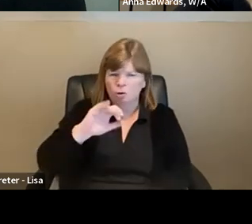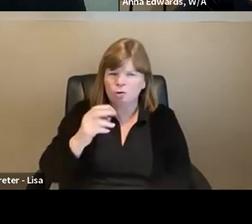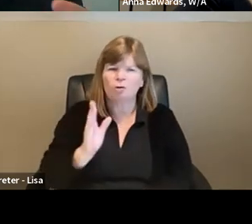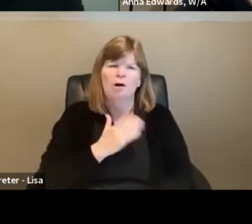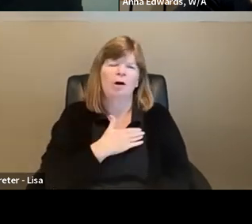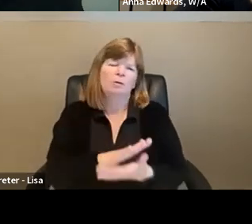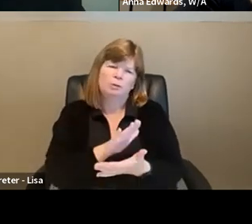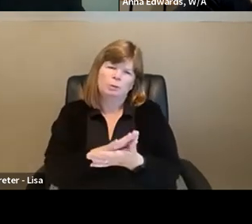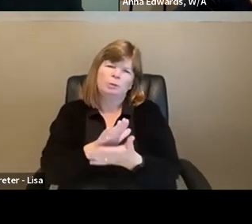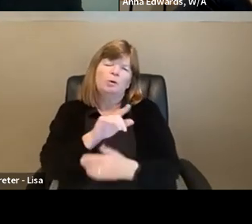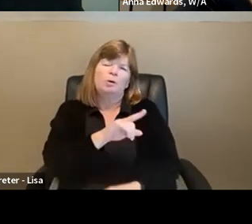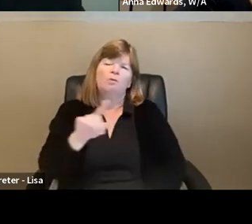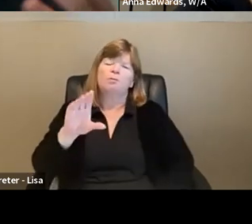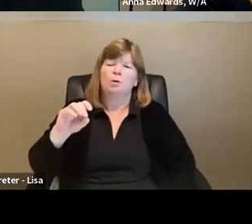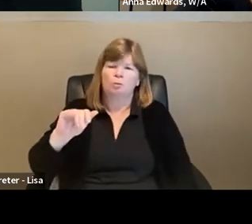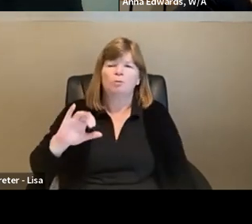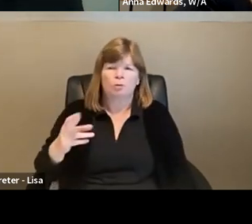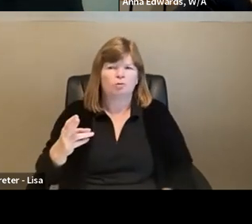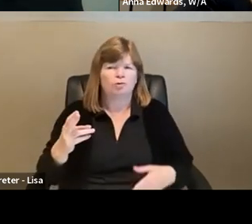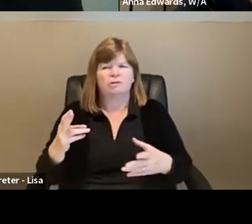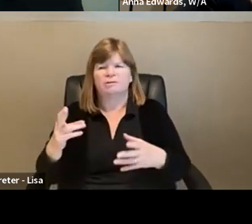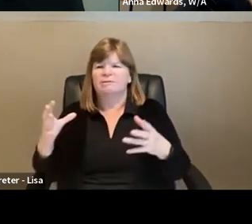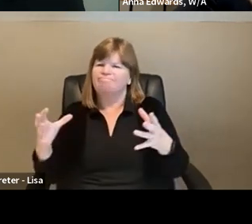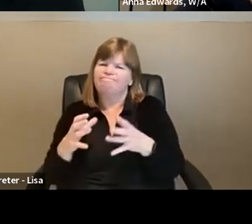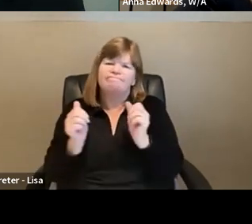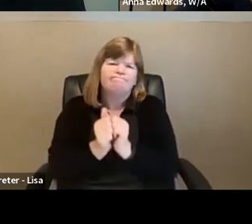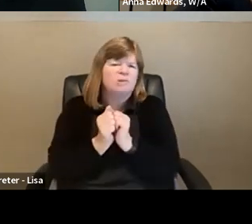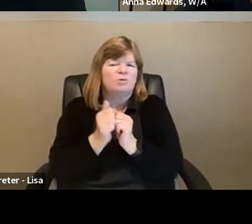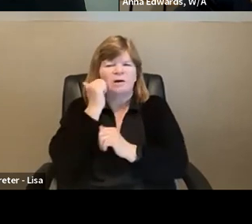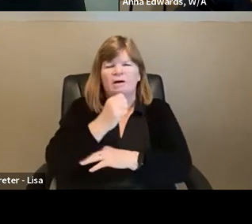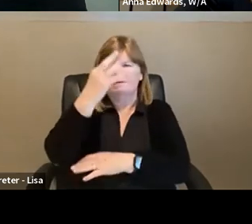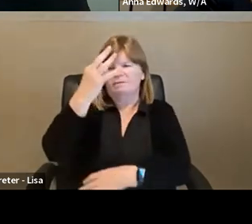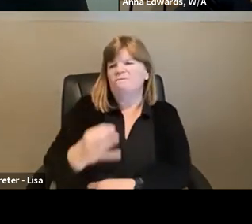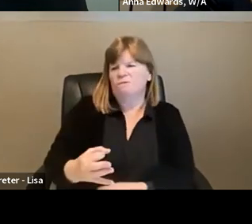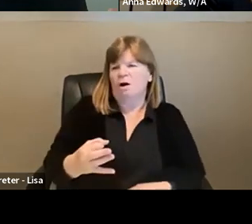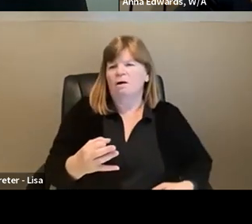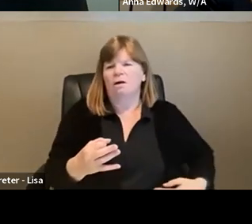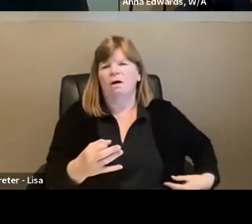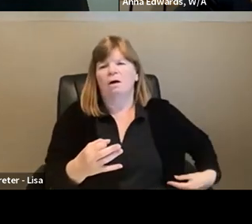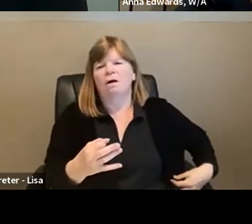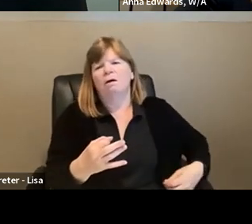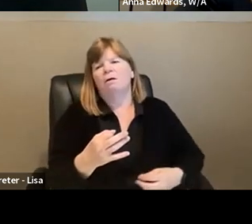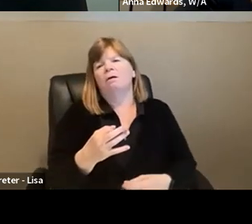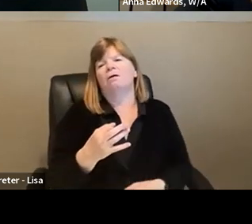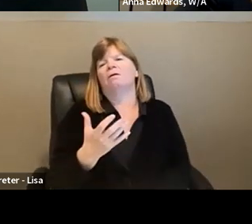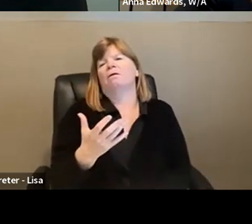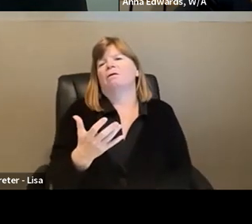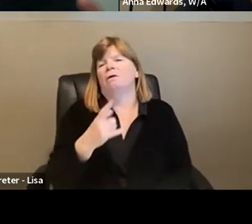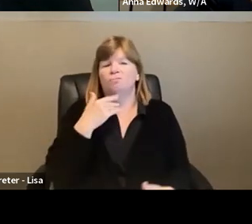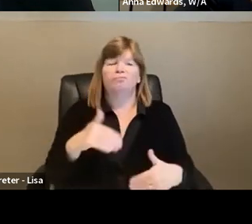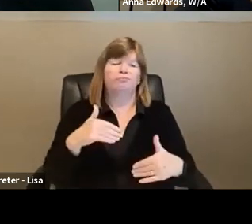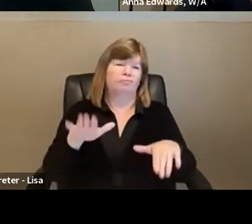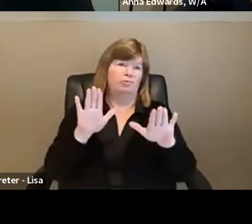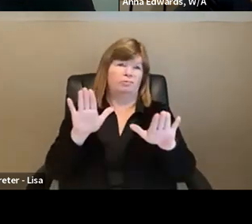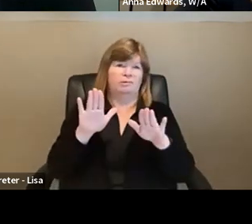implementing. So those coaches are coming together every Friday, and they are learning. It's pretty remarkable that